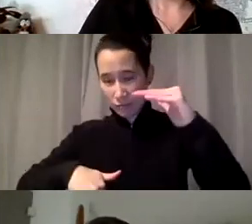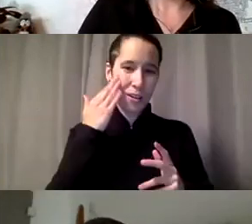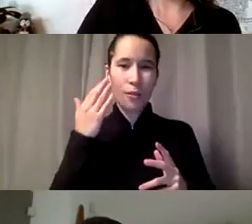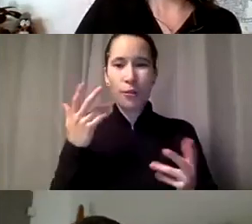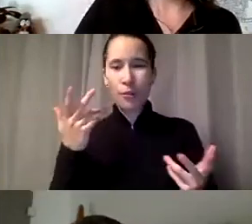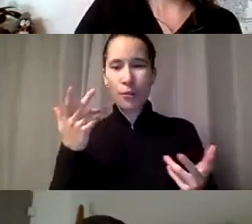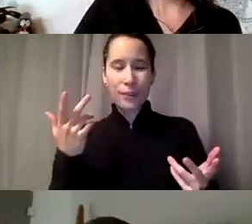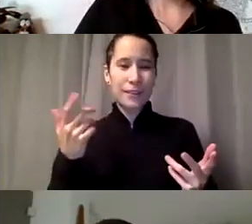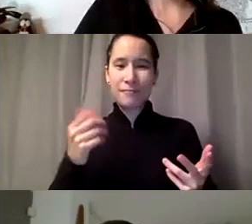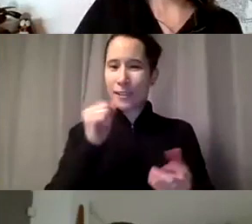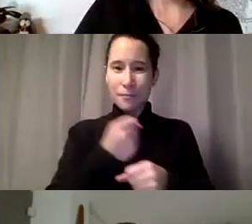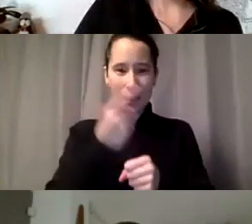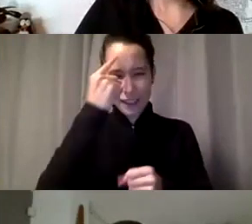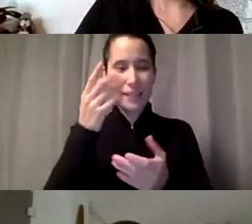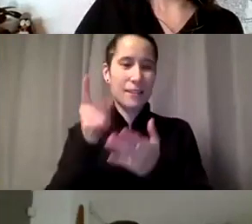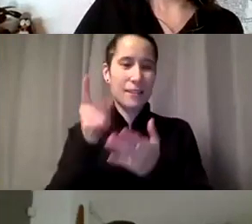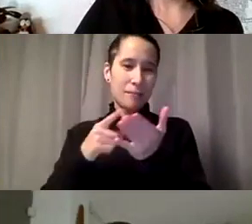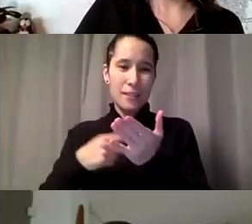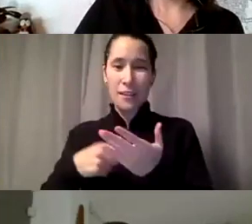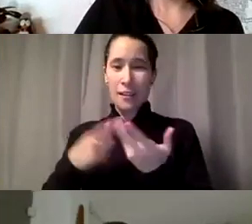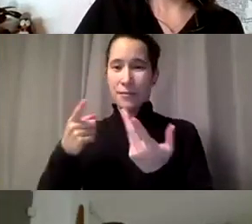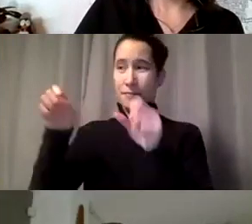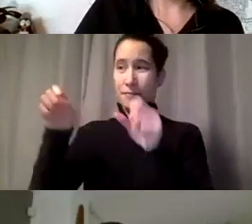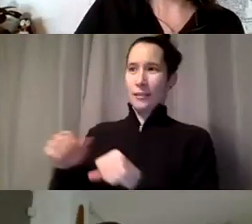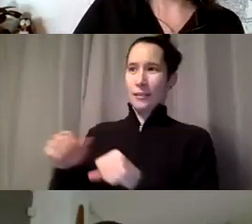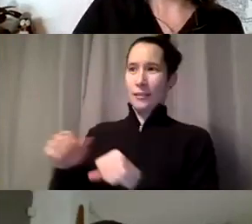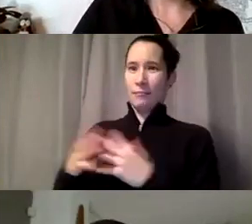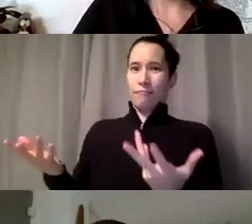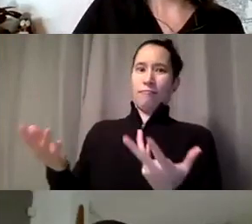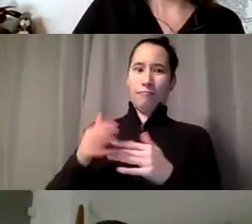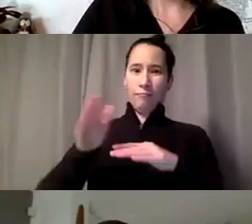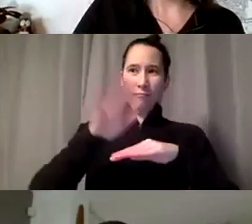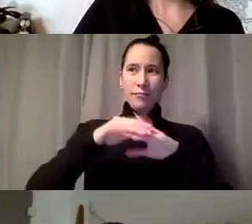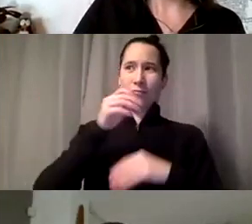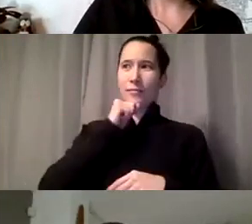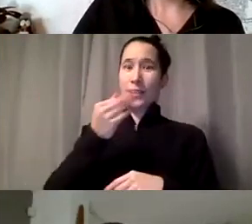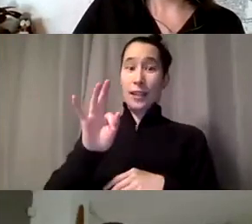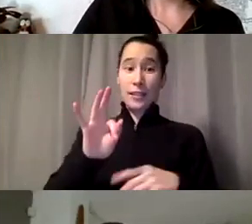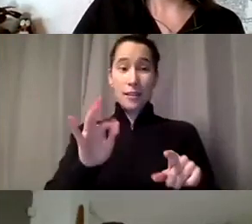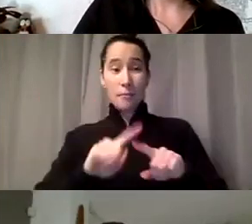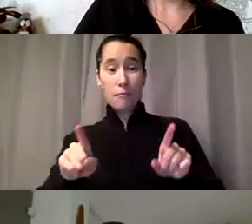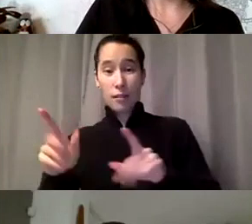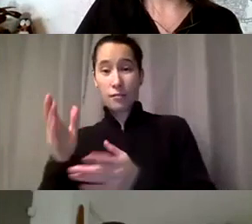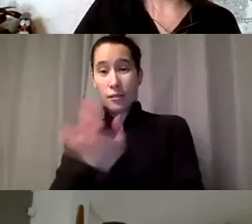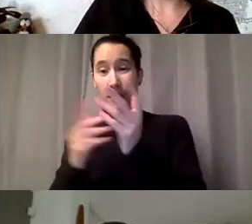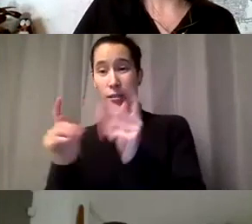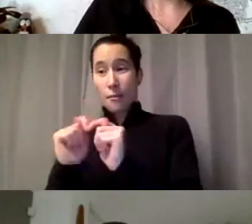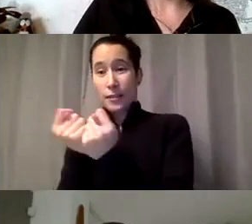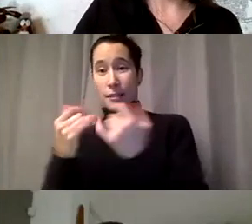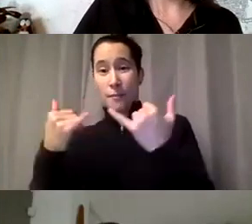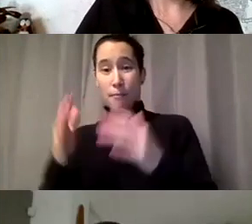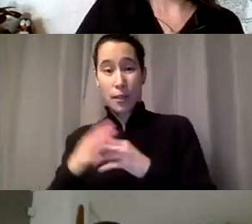logical sense in the system. So we are working to update that language as well, so that it will be clear